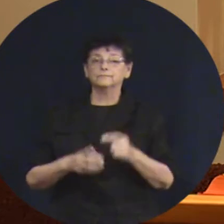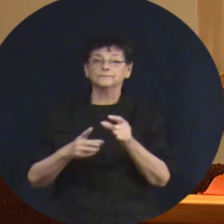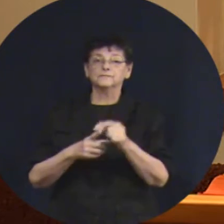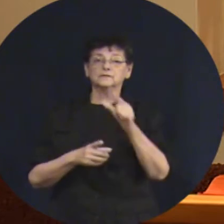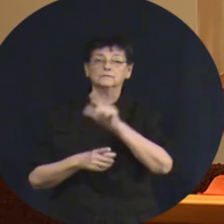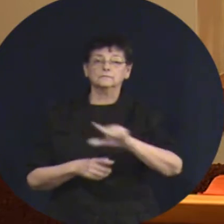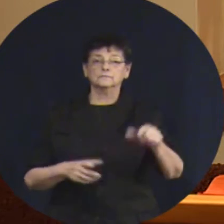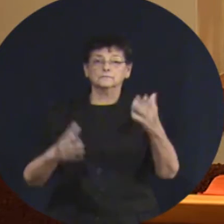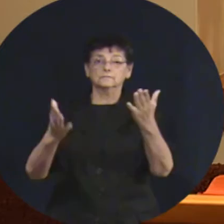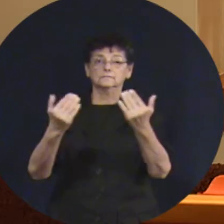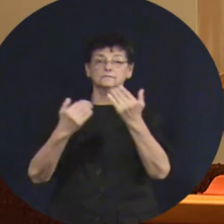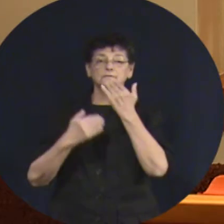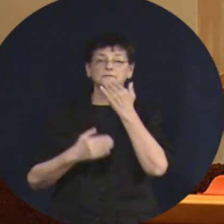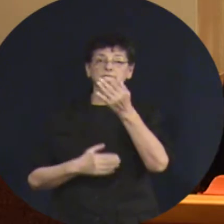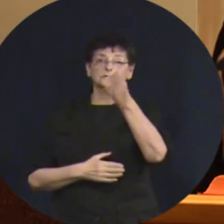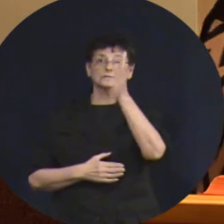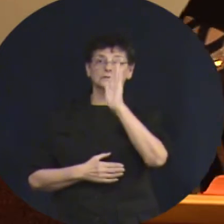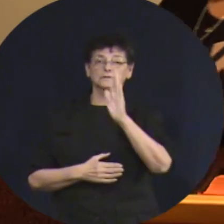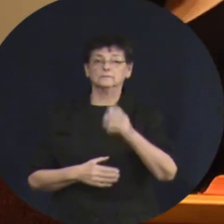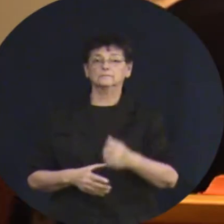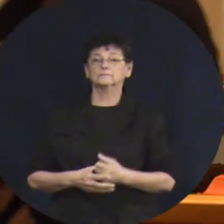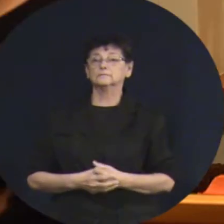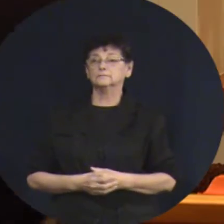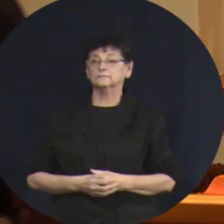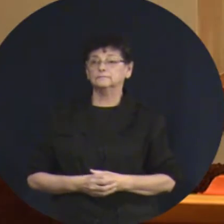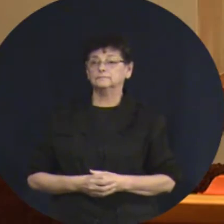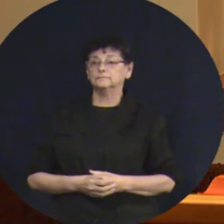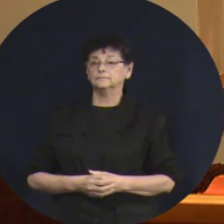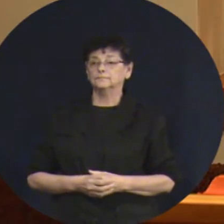of the Lord. Thanks be to God.